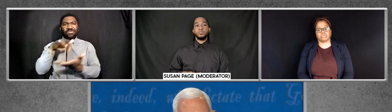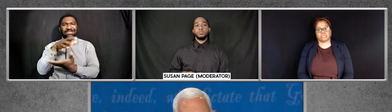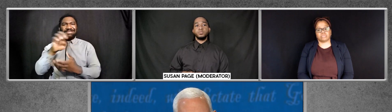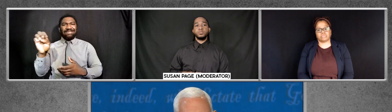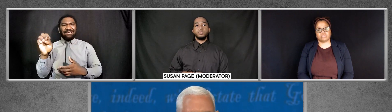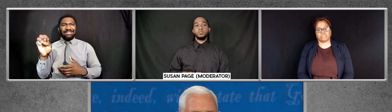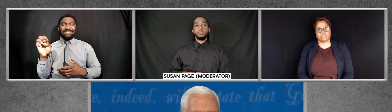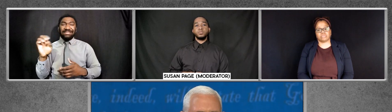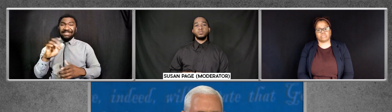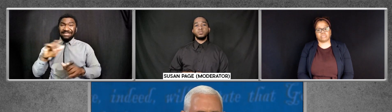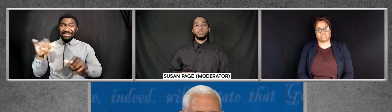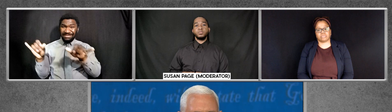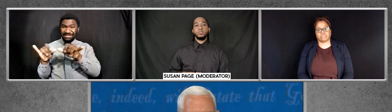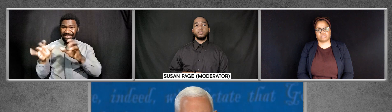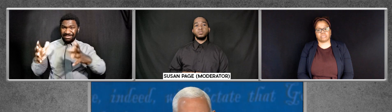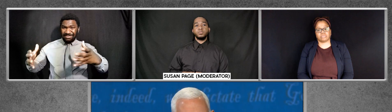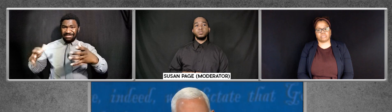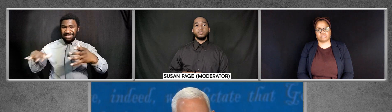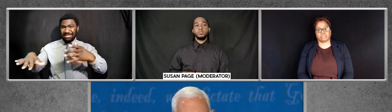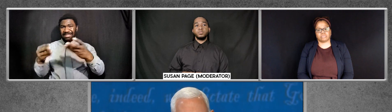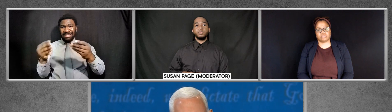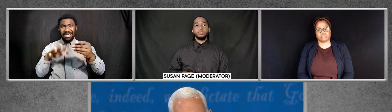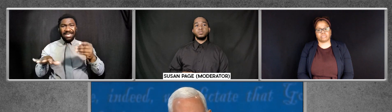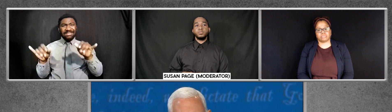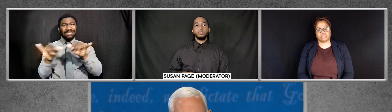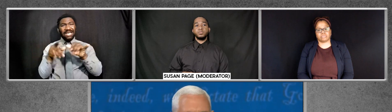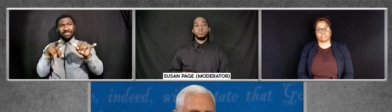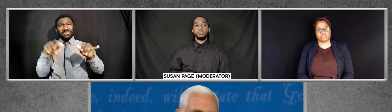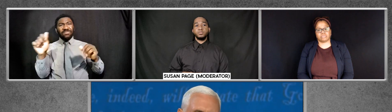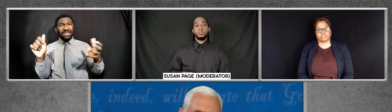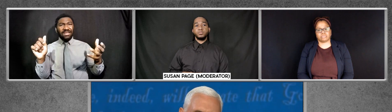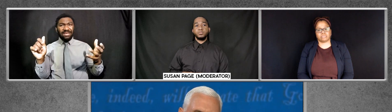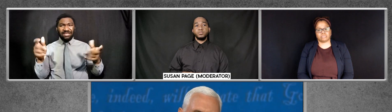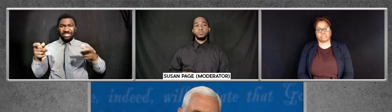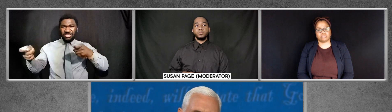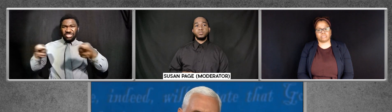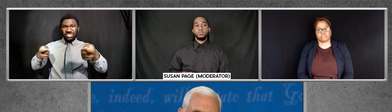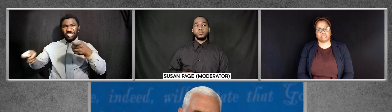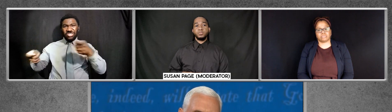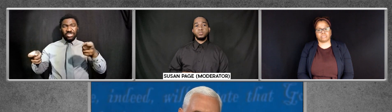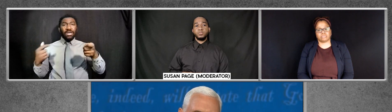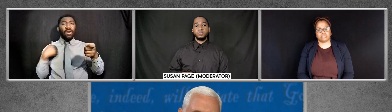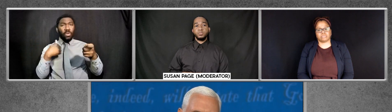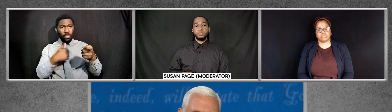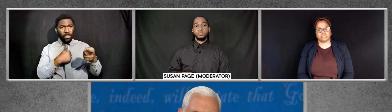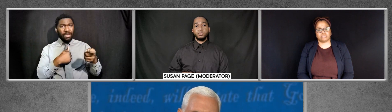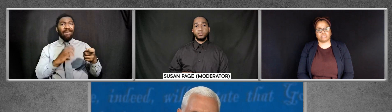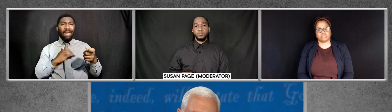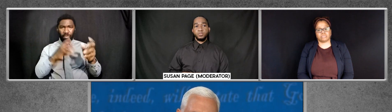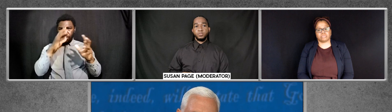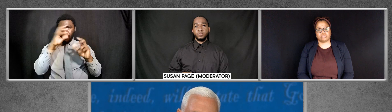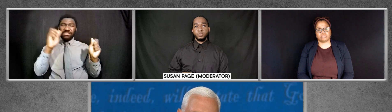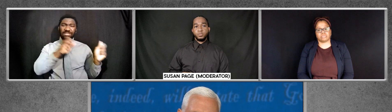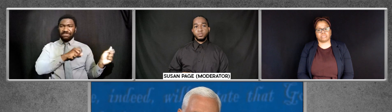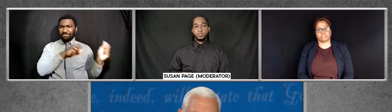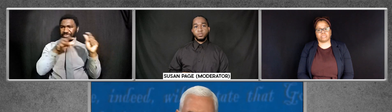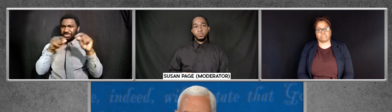military, and our armed forces destroyed the ISIS caliphate and took down their leader, al-Baghdadi, without one American